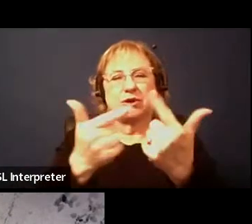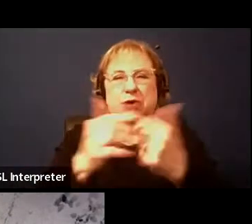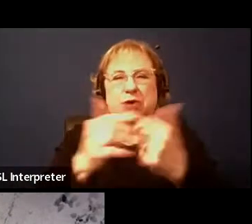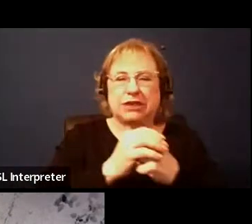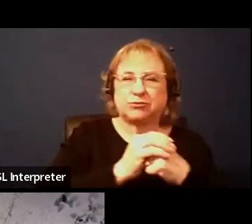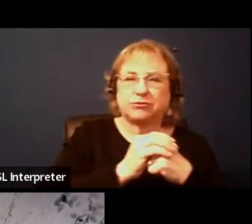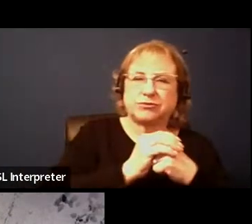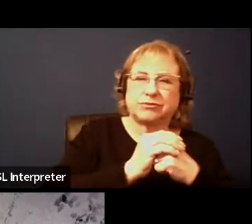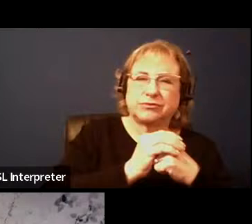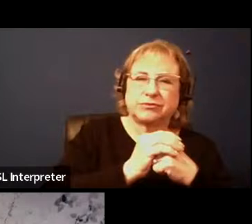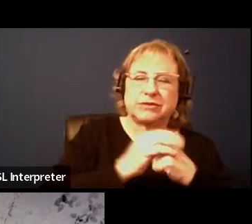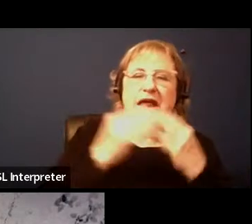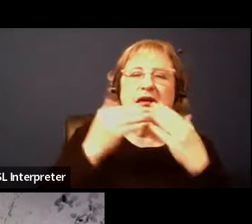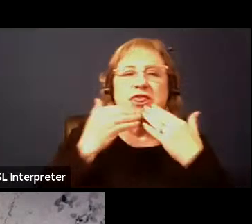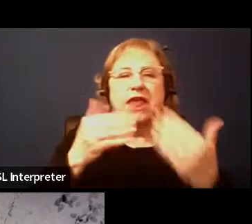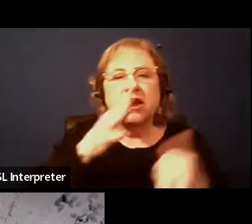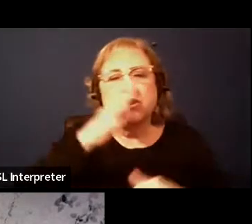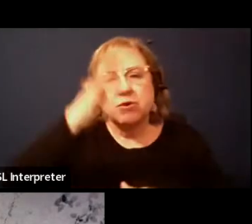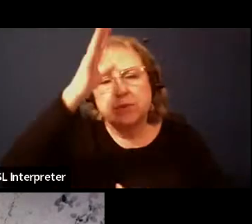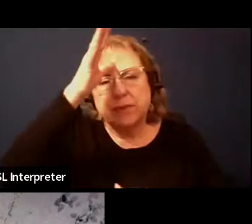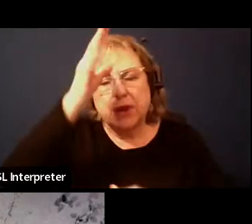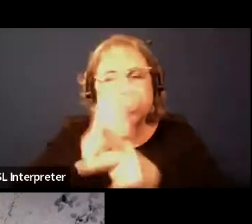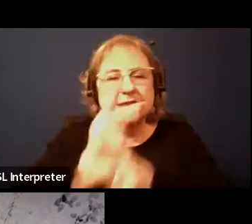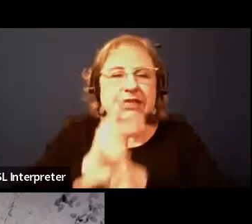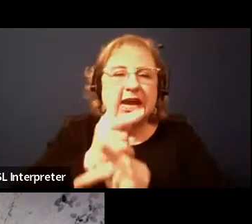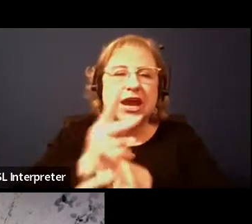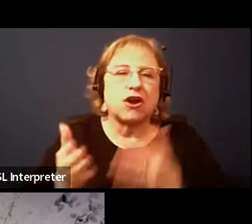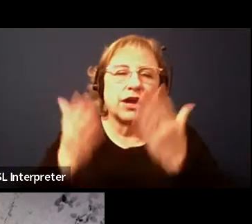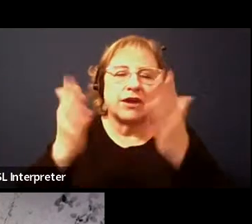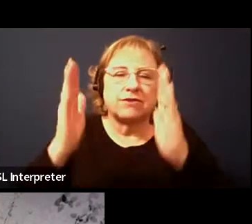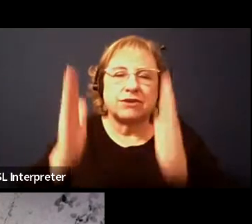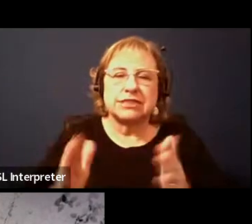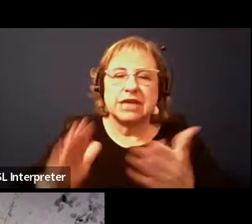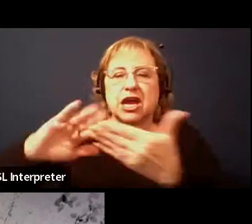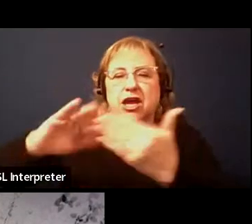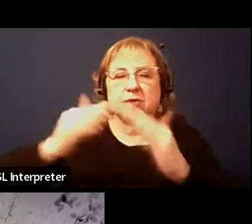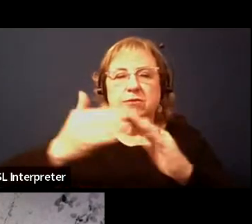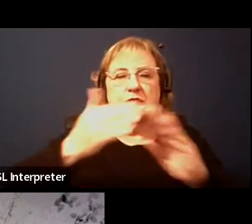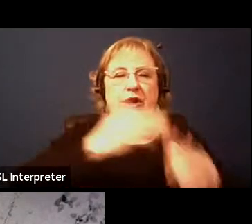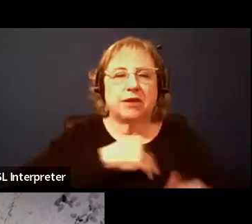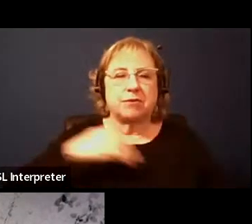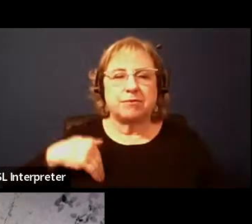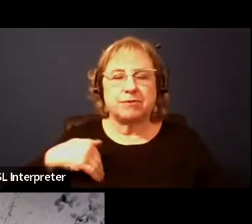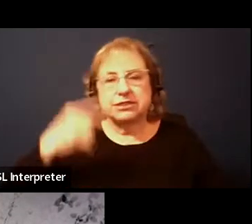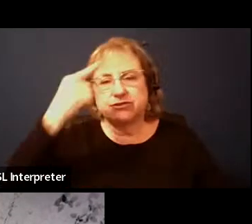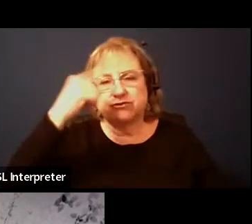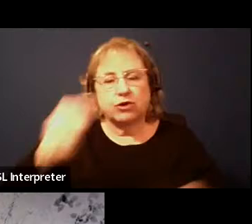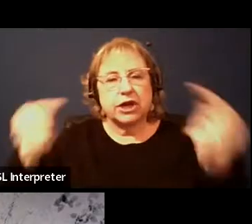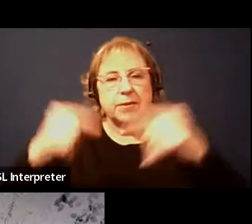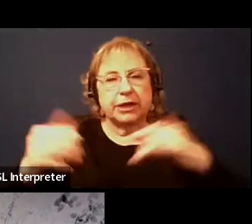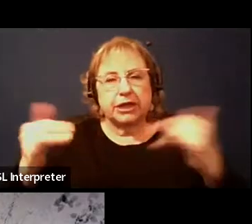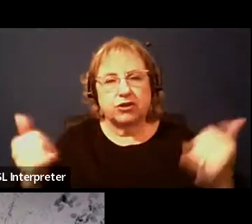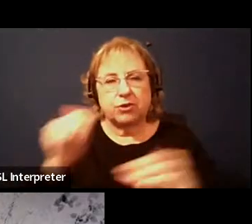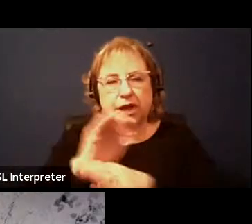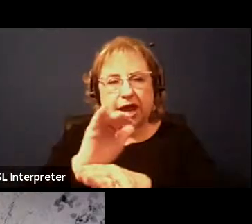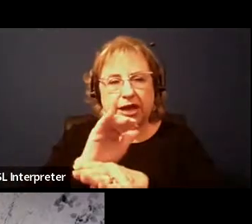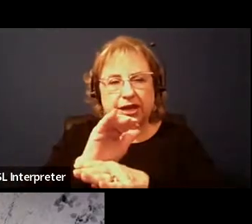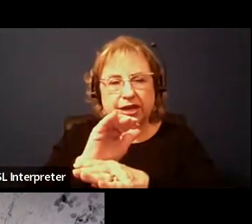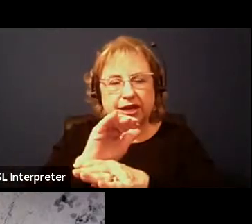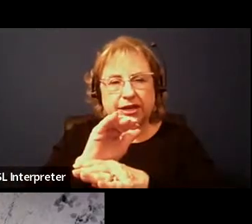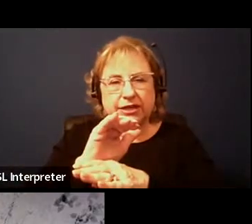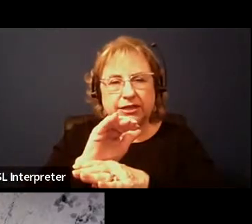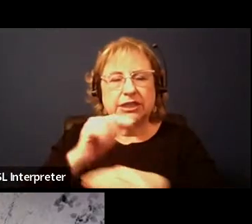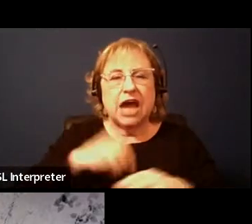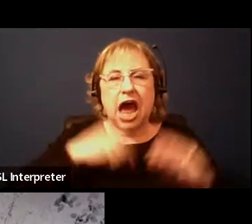everyone. Thank you, parents, caregivers, community members, for tuning in tonight. And I hope